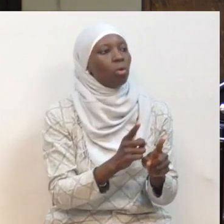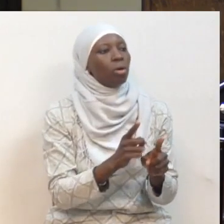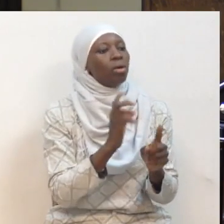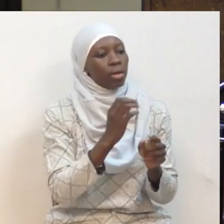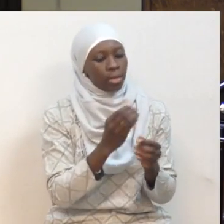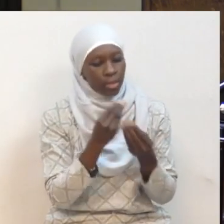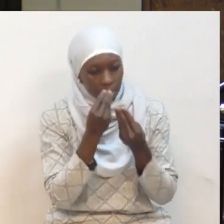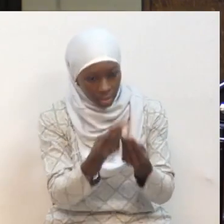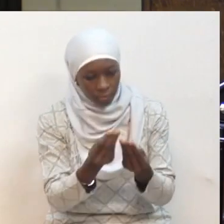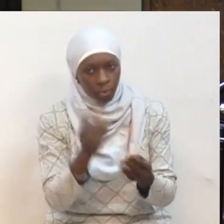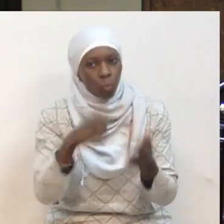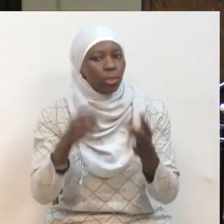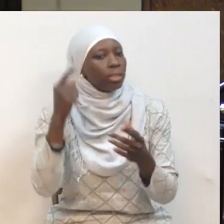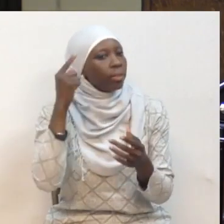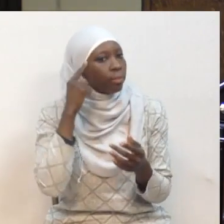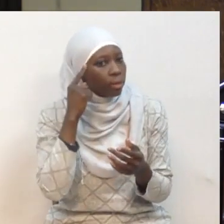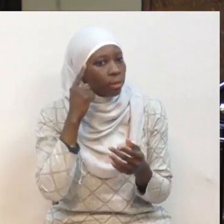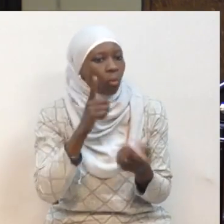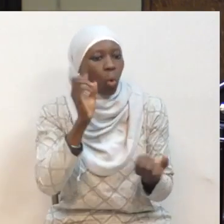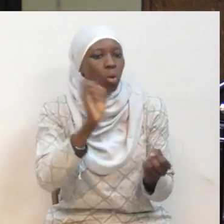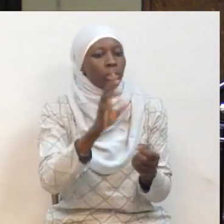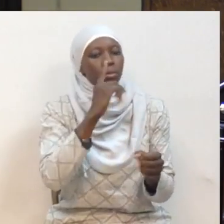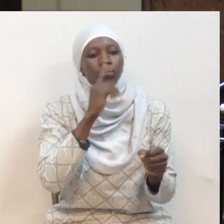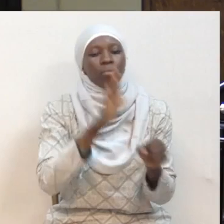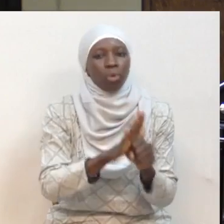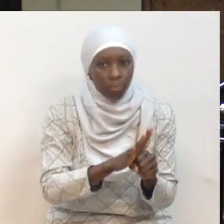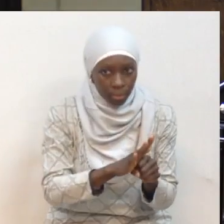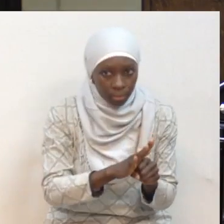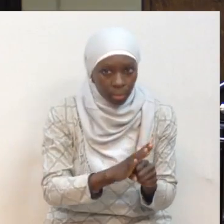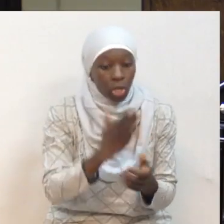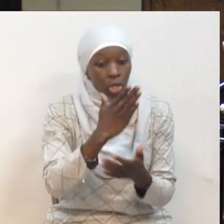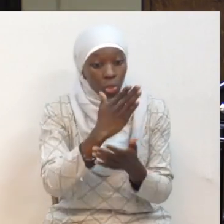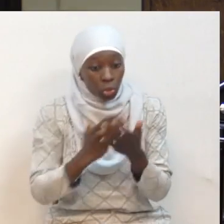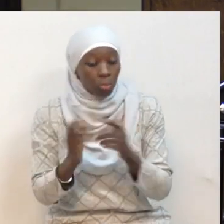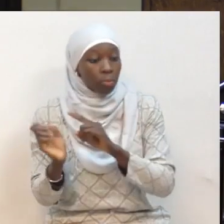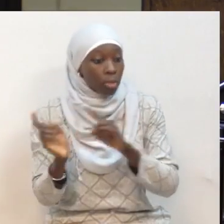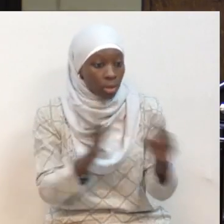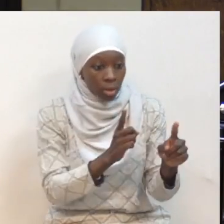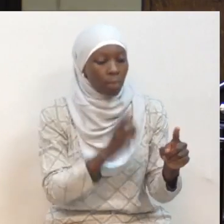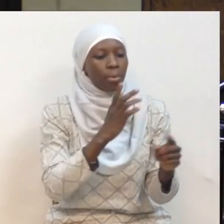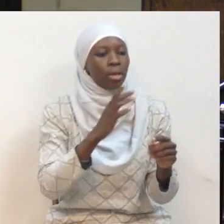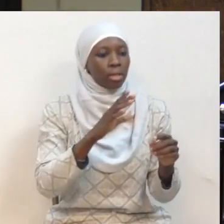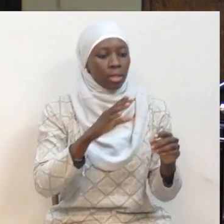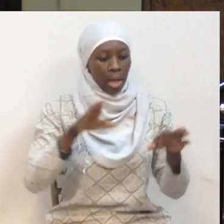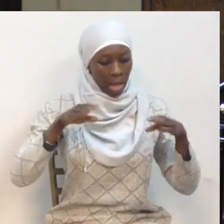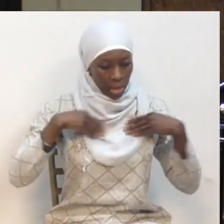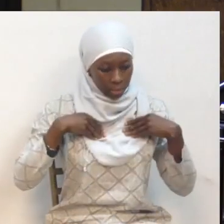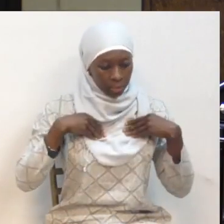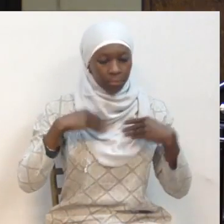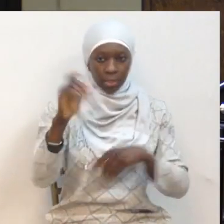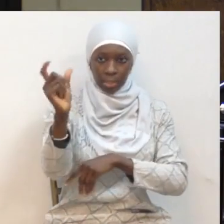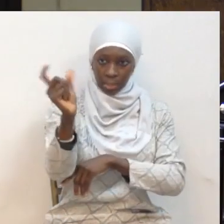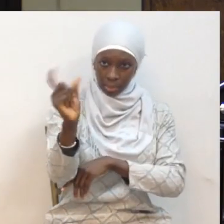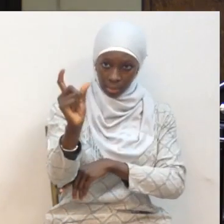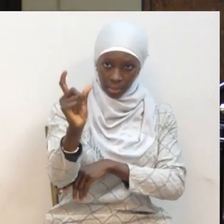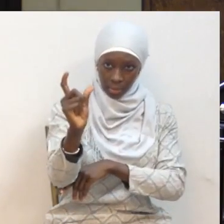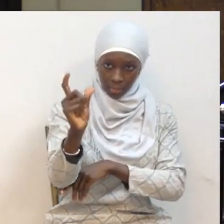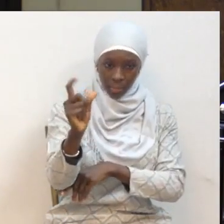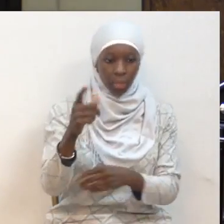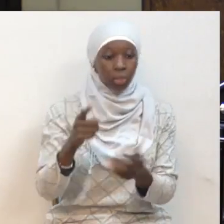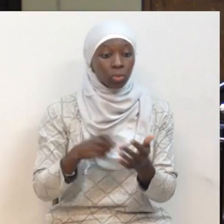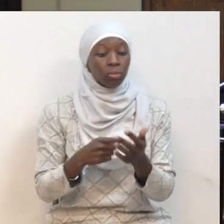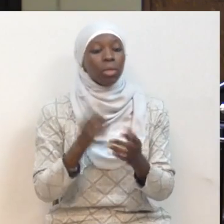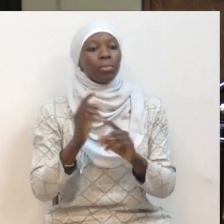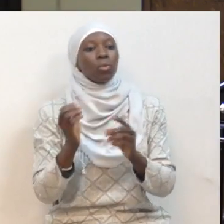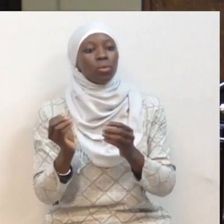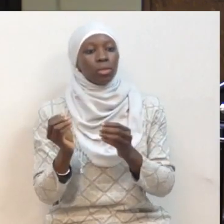from Medina but accepted Islam, they would send their representative leaders to give their pledge to